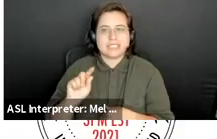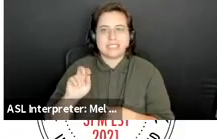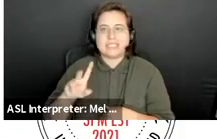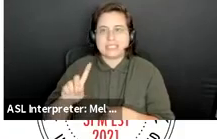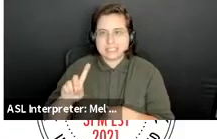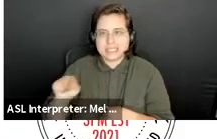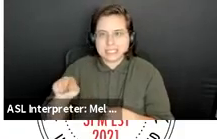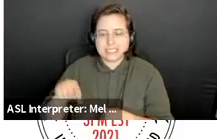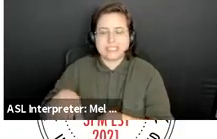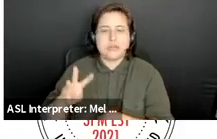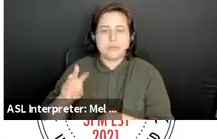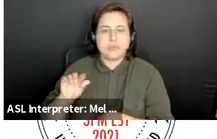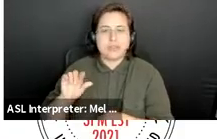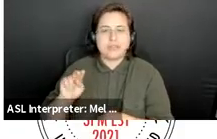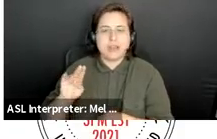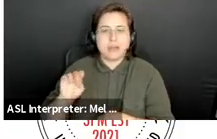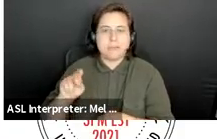people in Brooklyn.